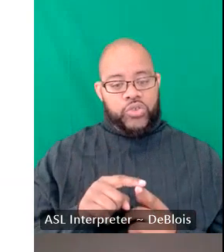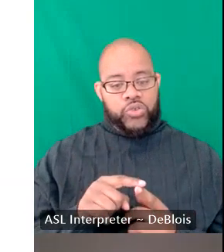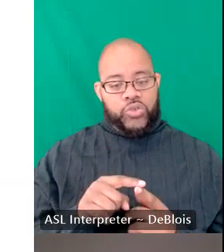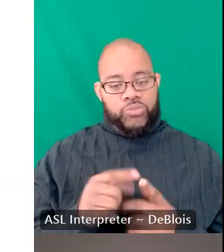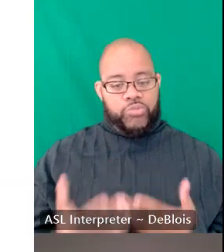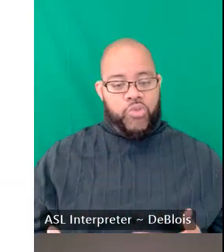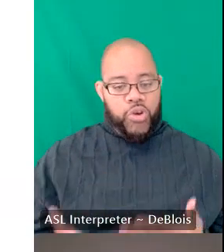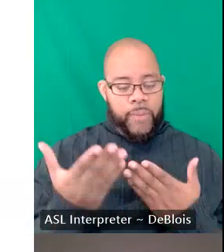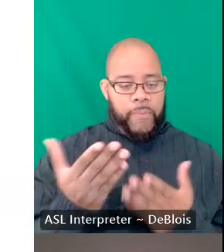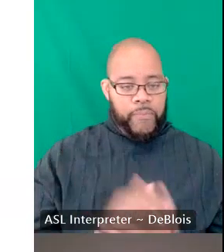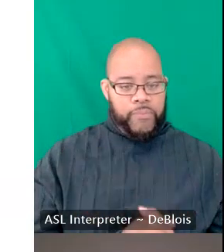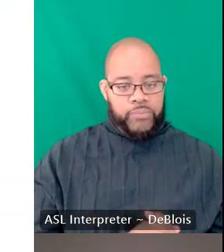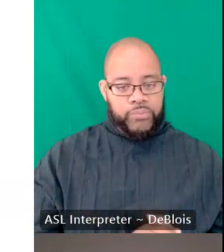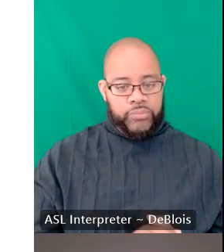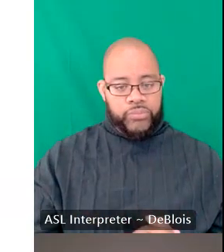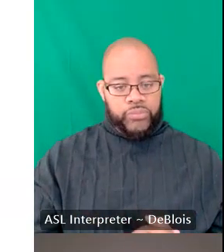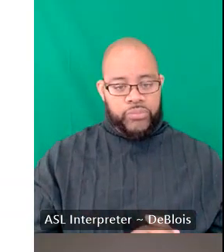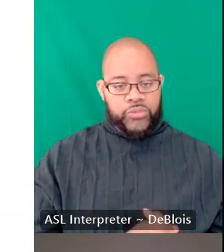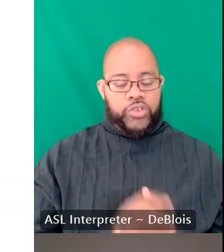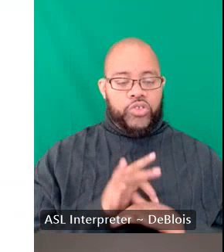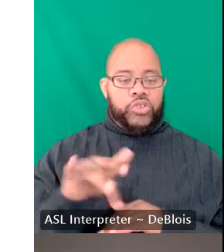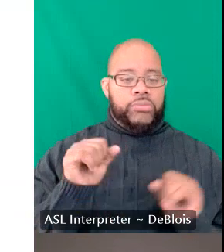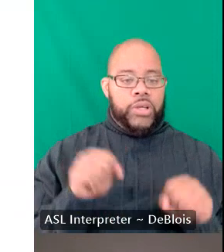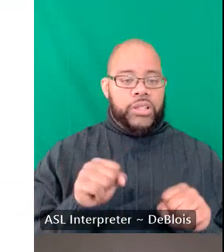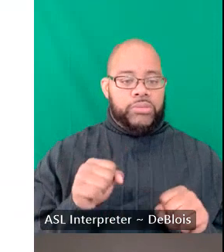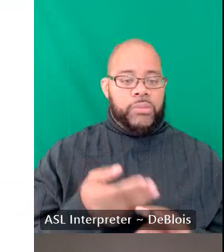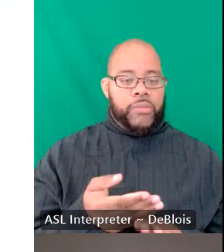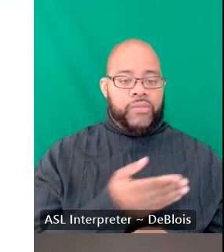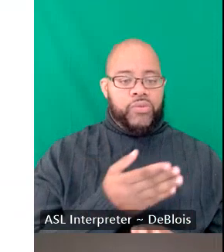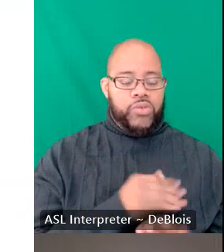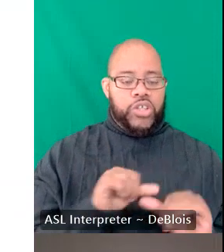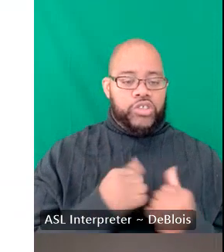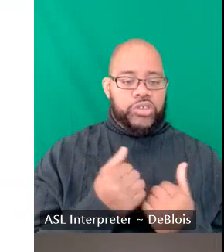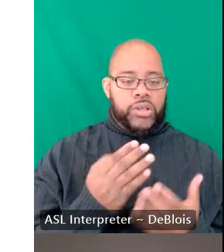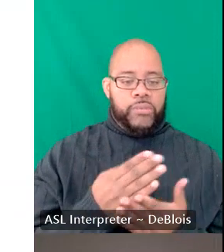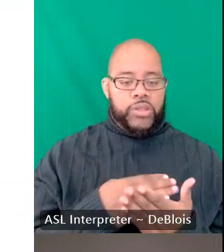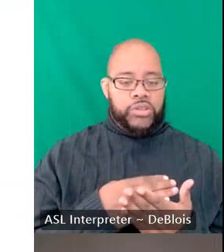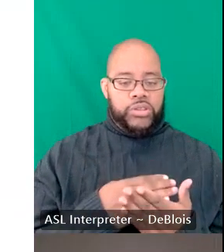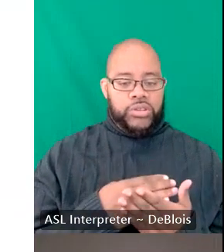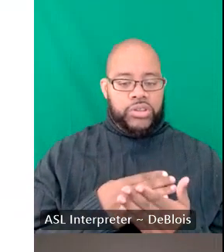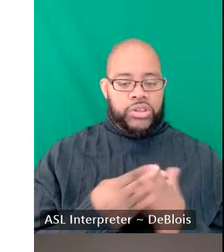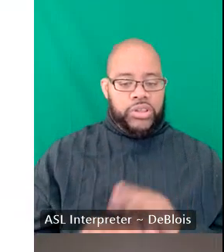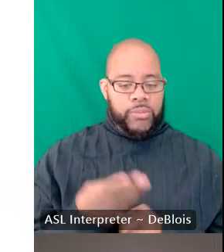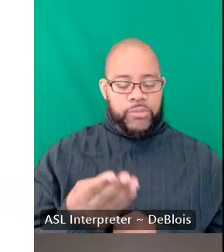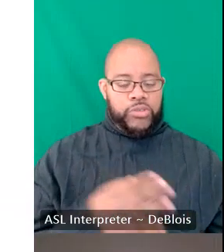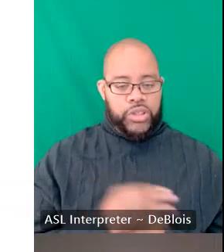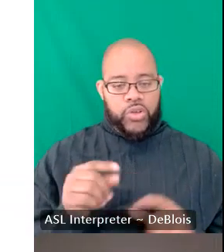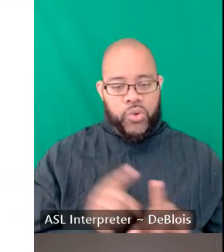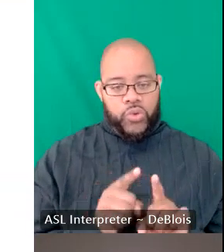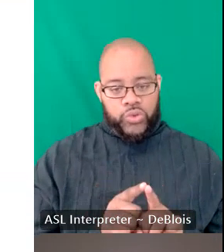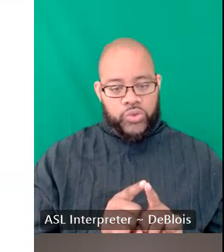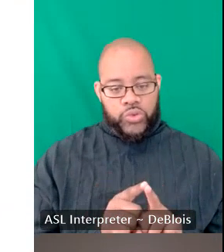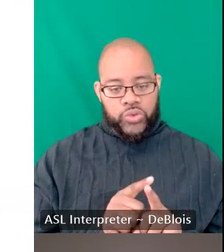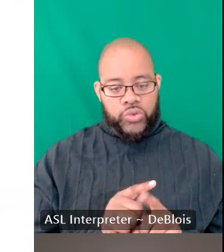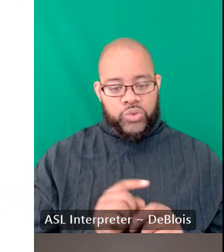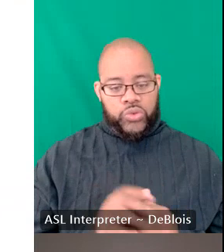as early as possible prior to your agency's budget submission. And also want to flag